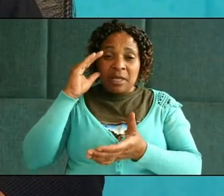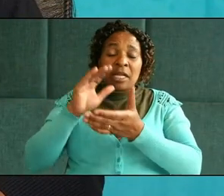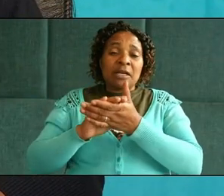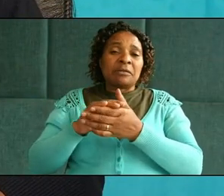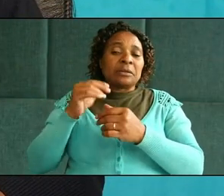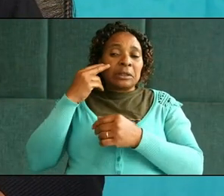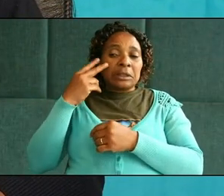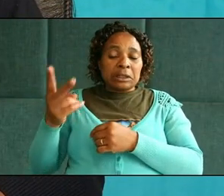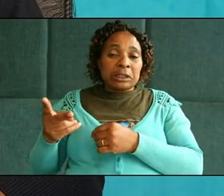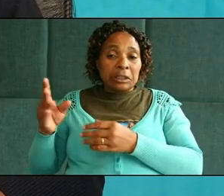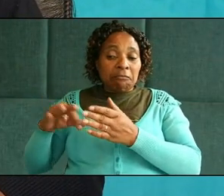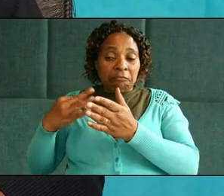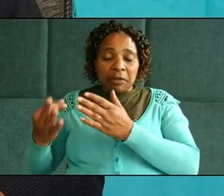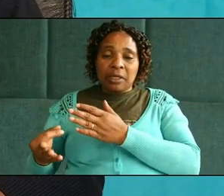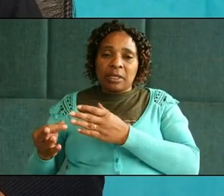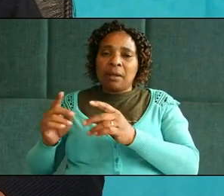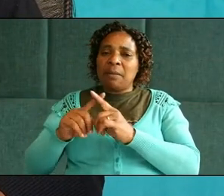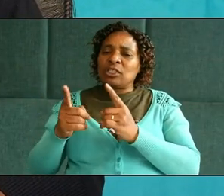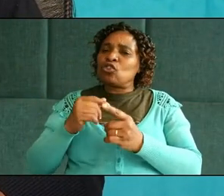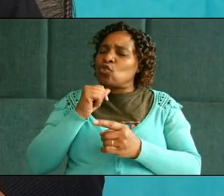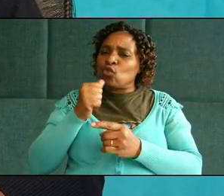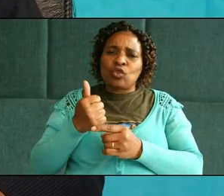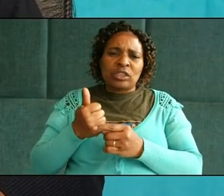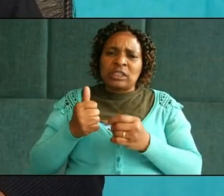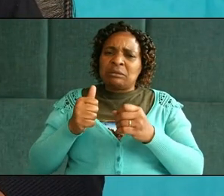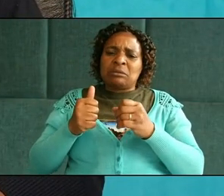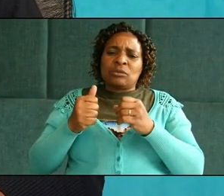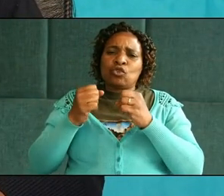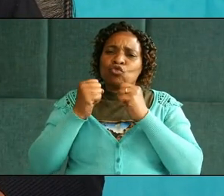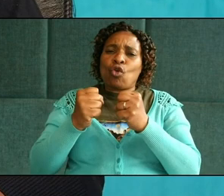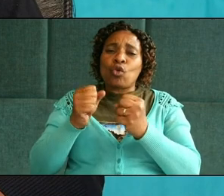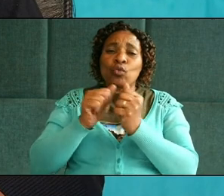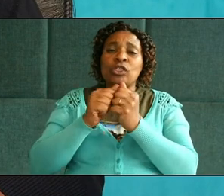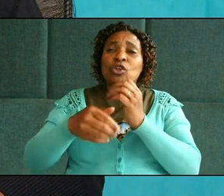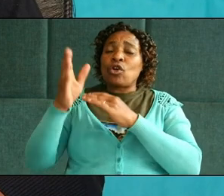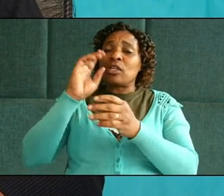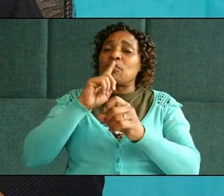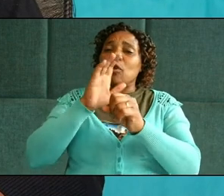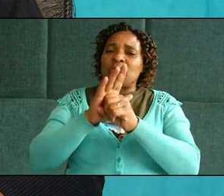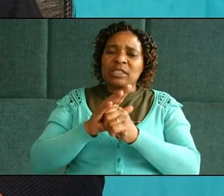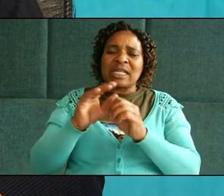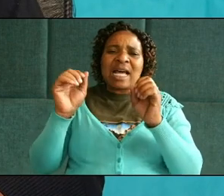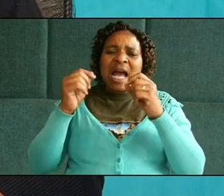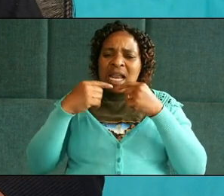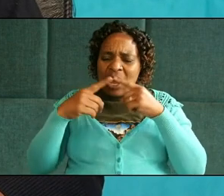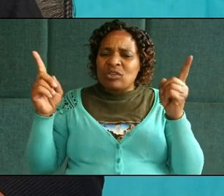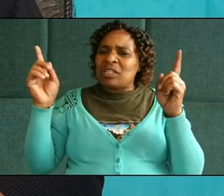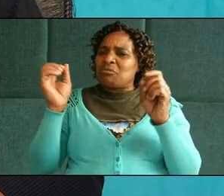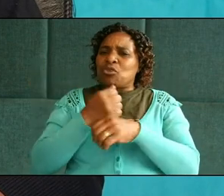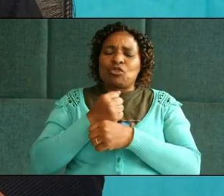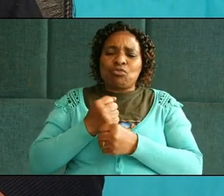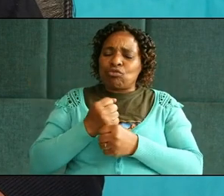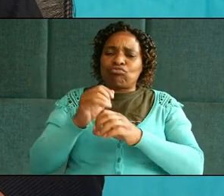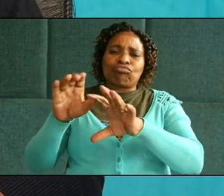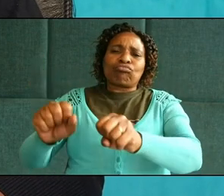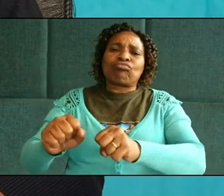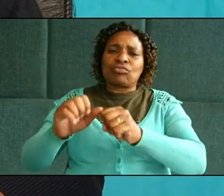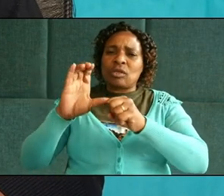seen their fears fulfilled. Notwithstanding God's promise, they had declared it was impossible to inherit Canaan, and they did